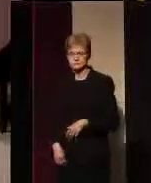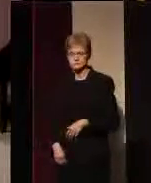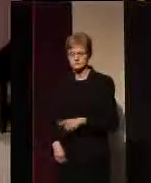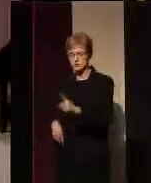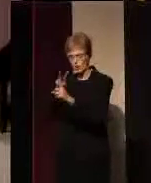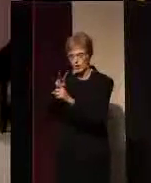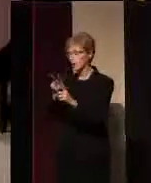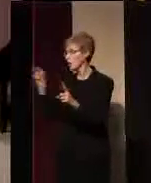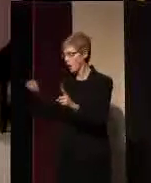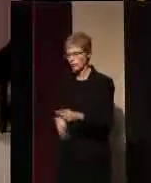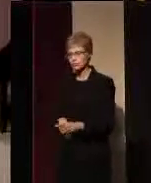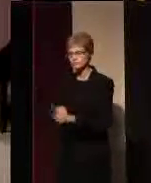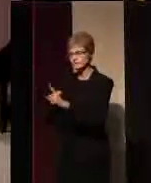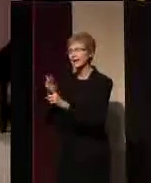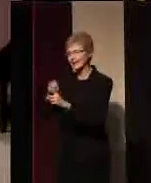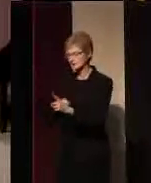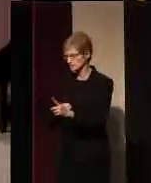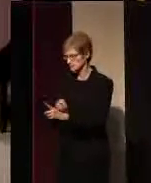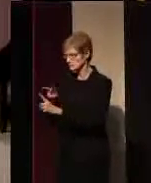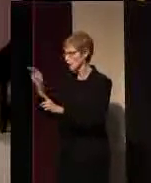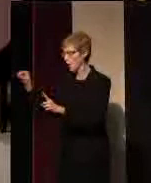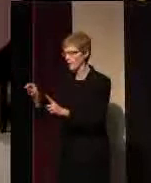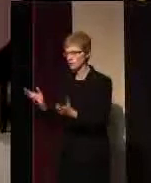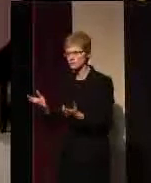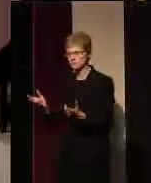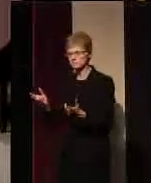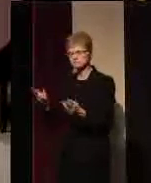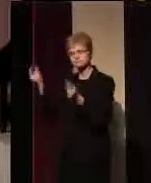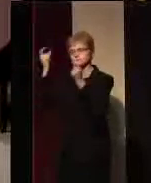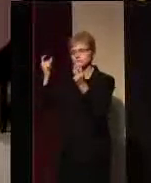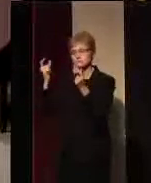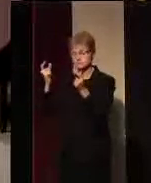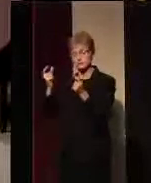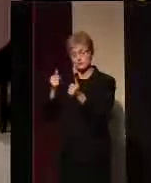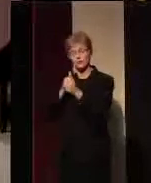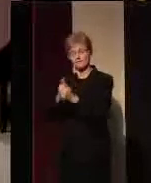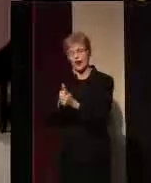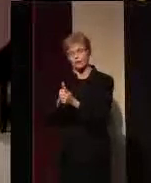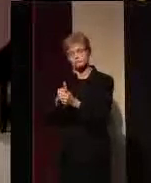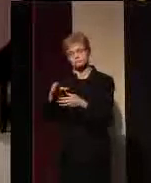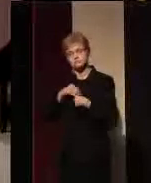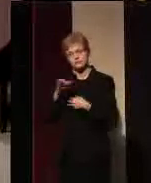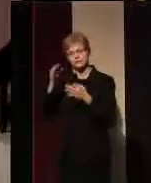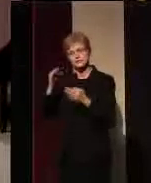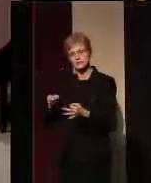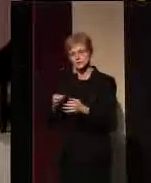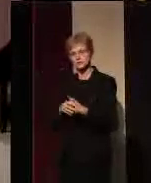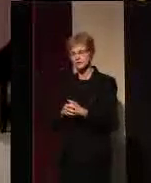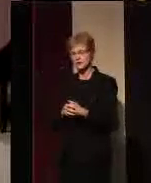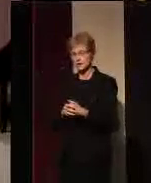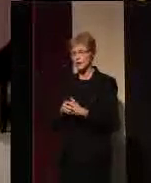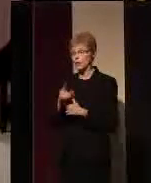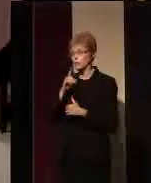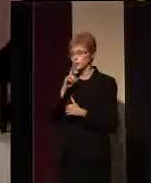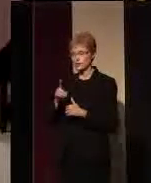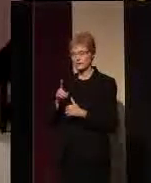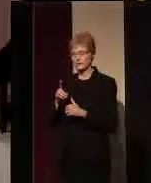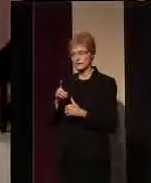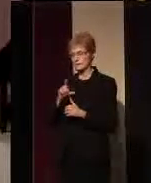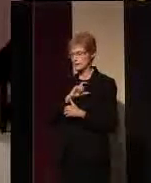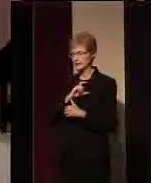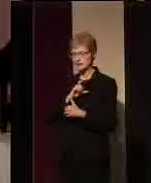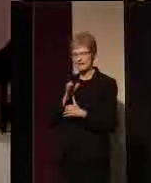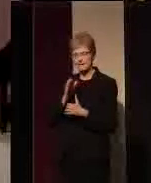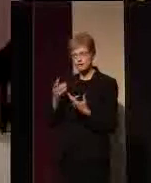no, yes, and no. And we went with their decision. And I think that's something that's out of the box that law enforcement doesn't currently